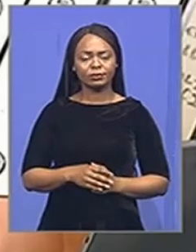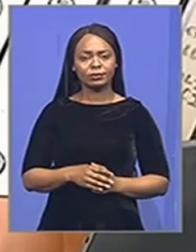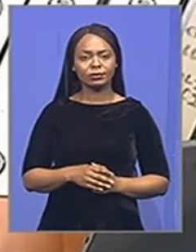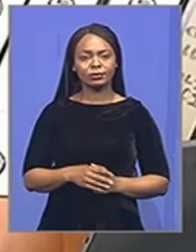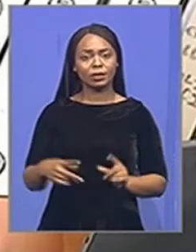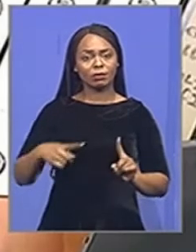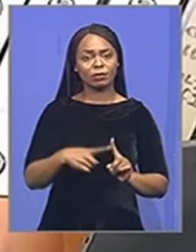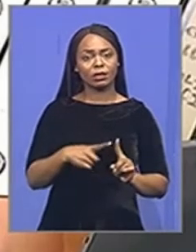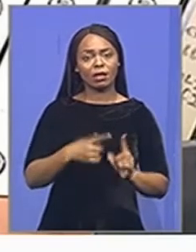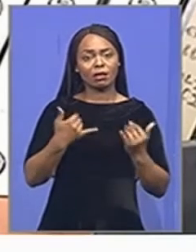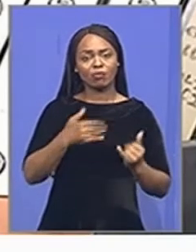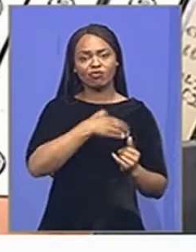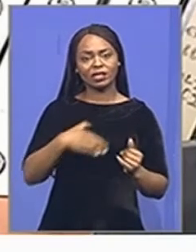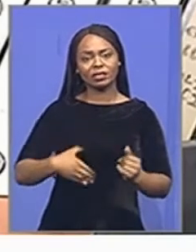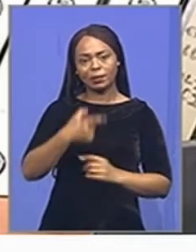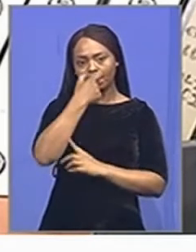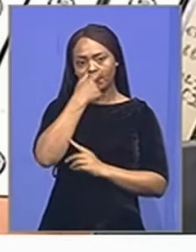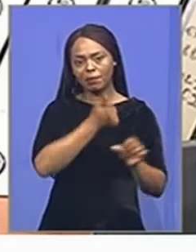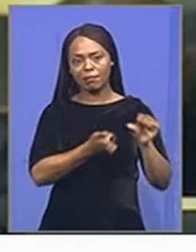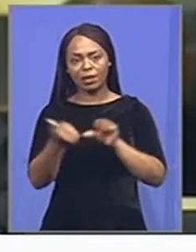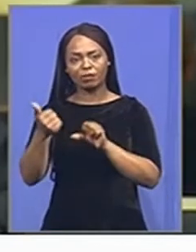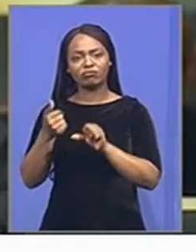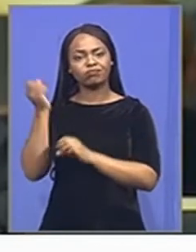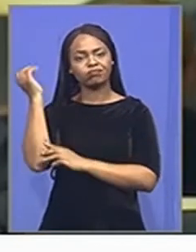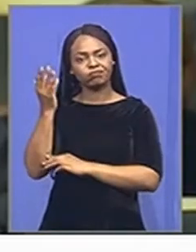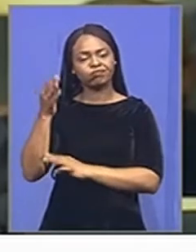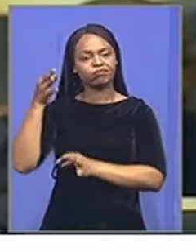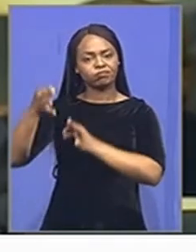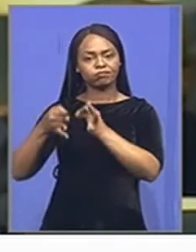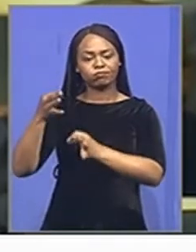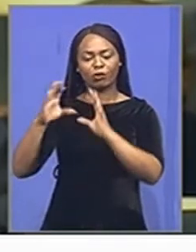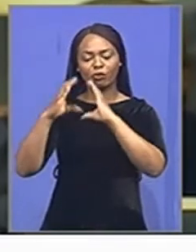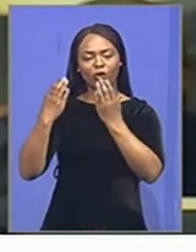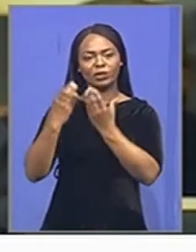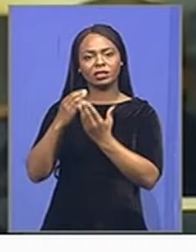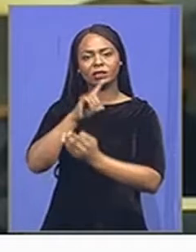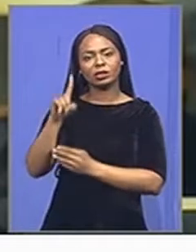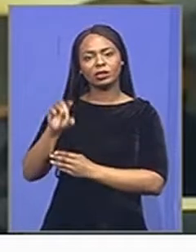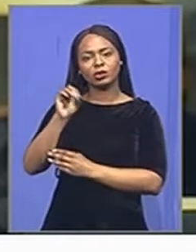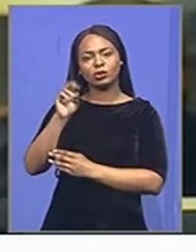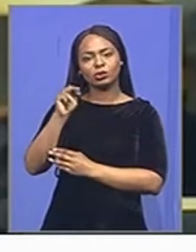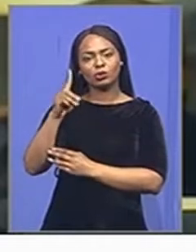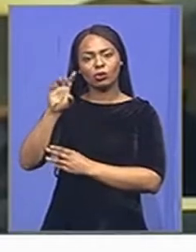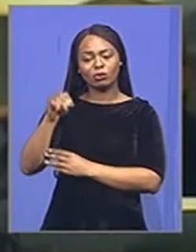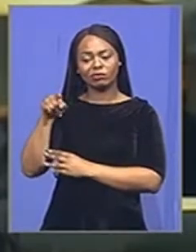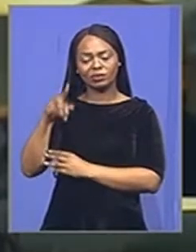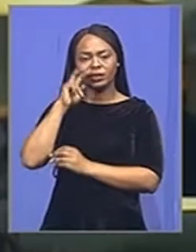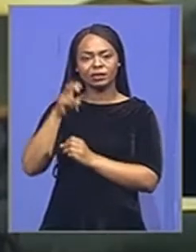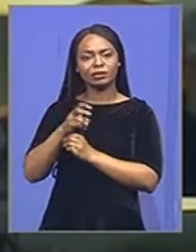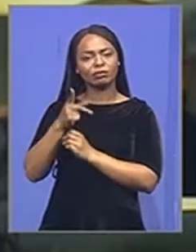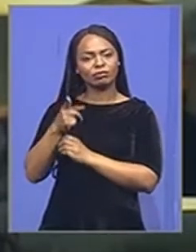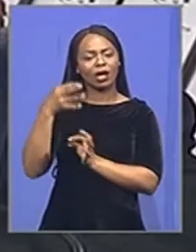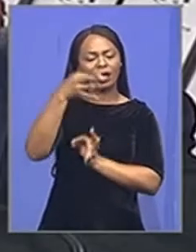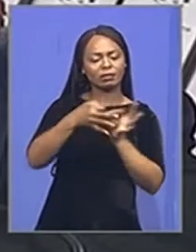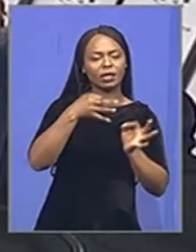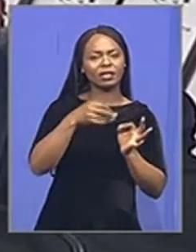Mopresidente Cyril Ramaphosa o boetse kwa khomisheneng ya zondo gape. Ke nako ya gore arabe gore o dirileng go leka go thibela go gapiwa ga puso ka